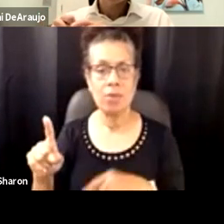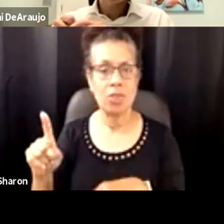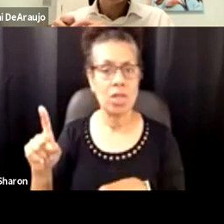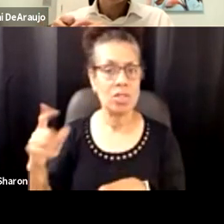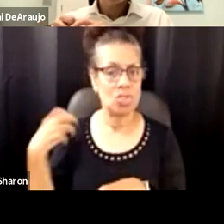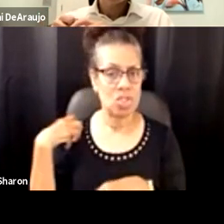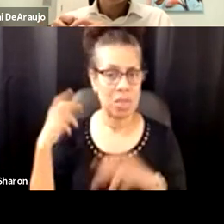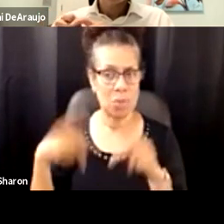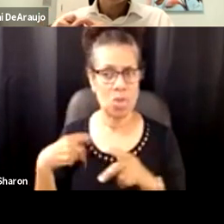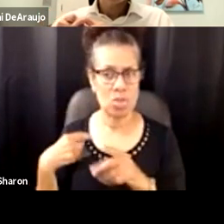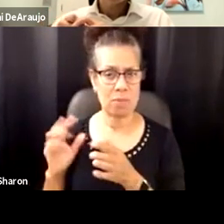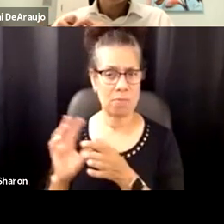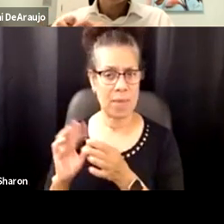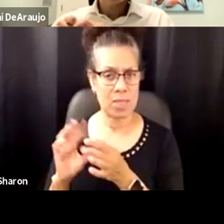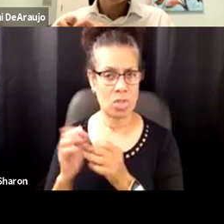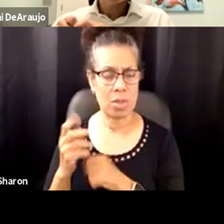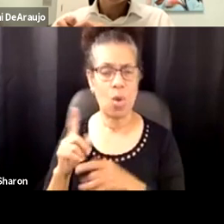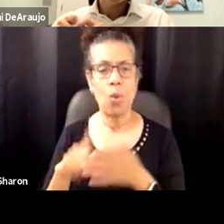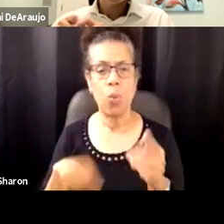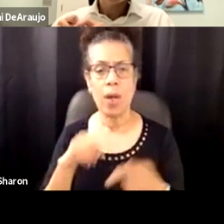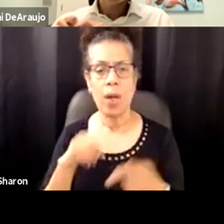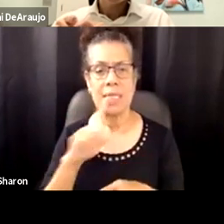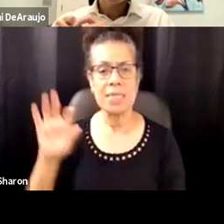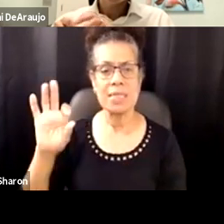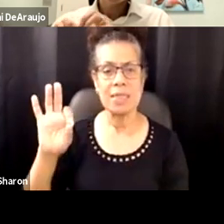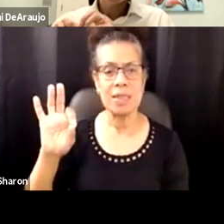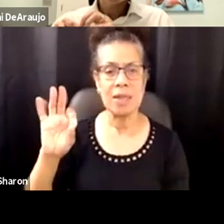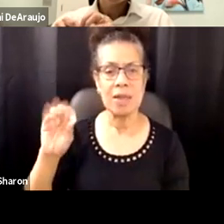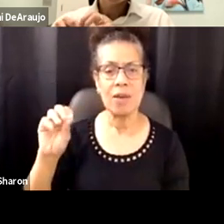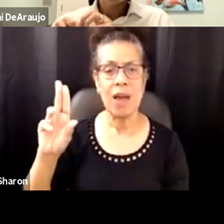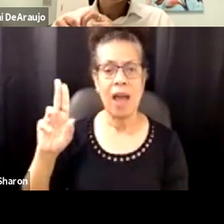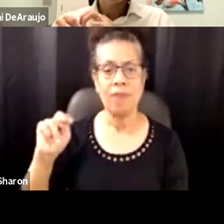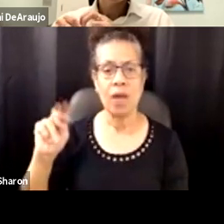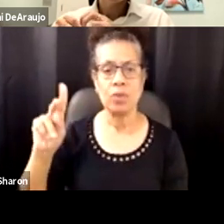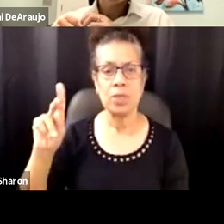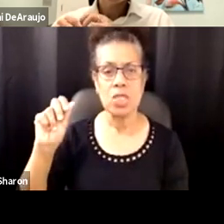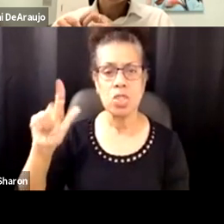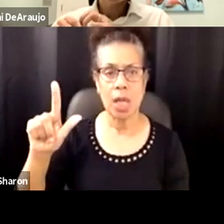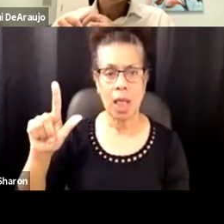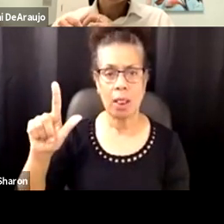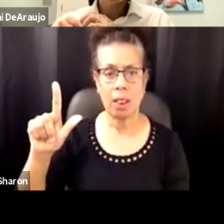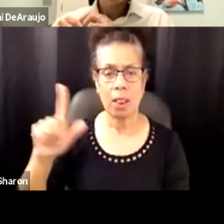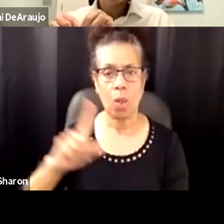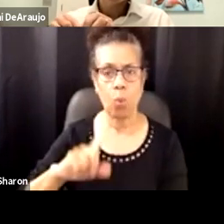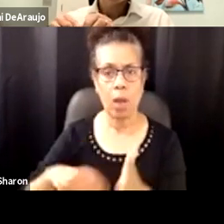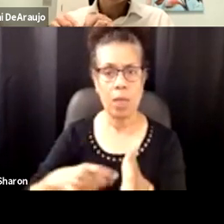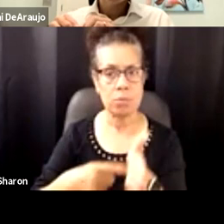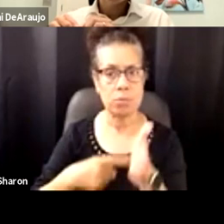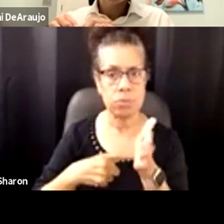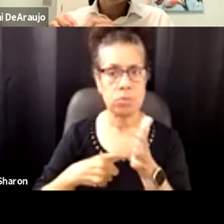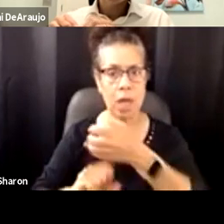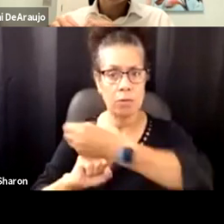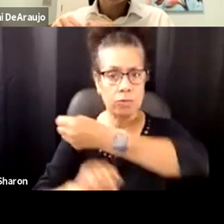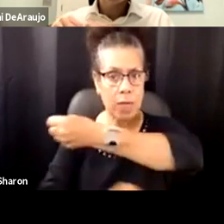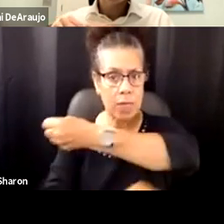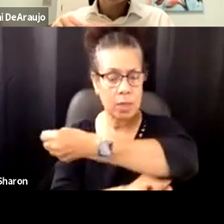past few years of what is foundational for a school budget and if we are deeming it foundational and it could be a